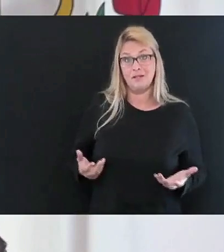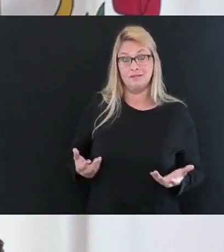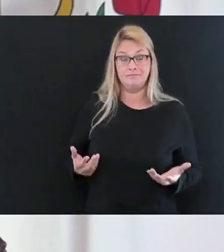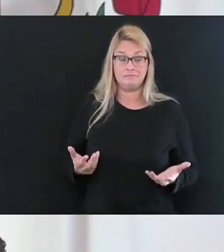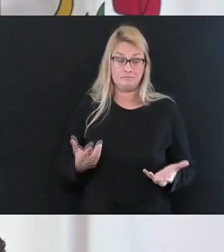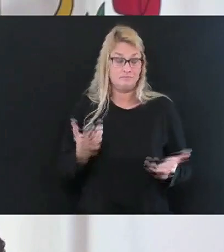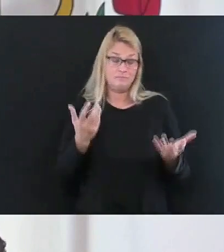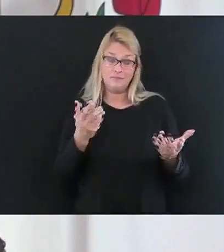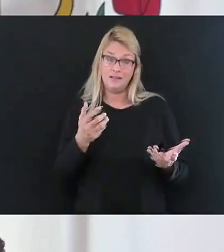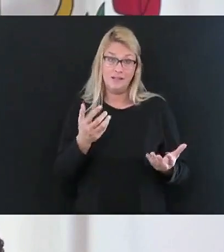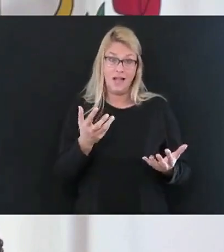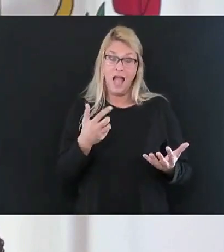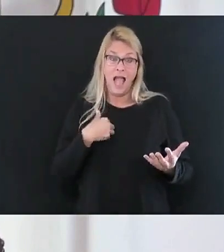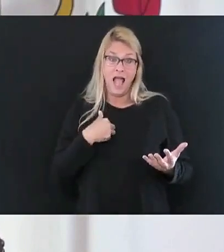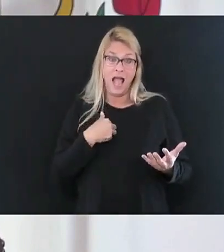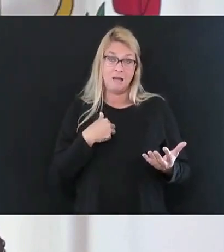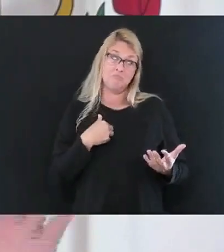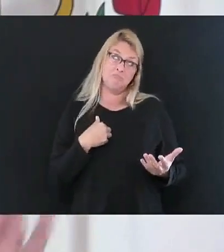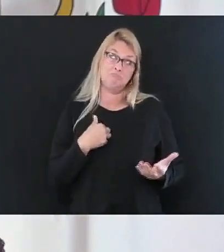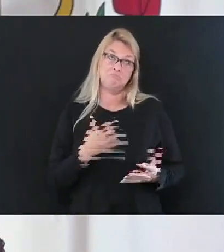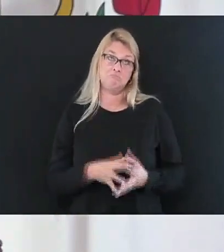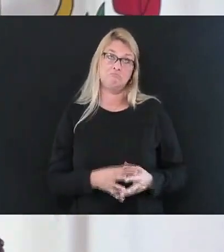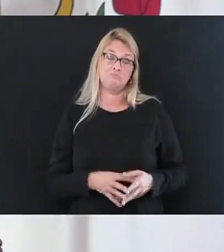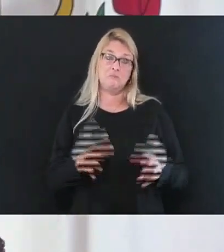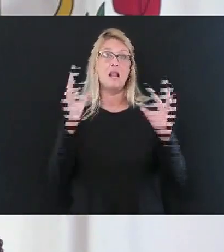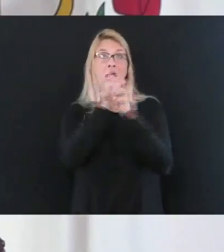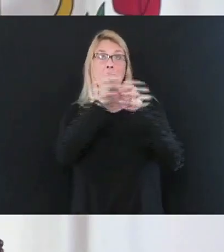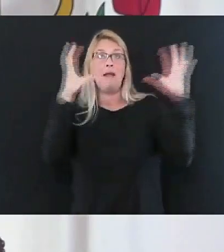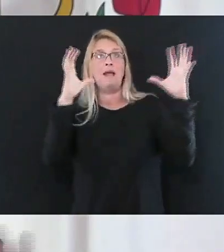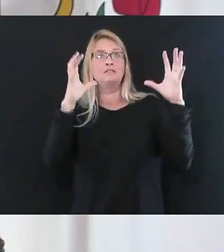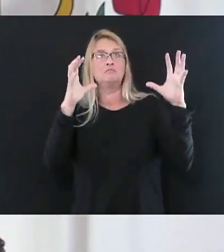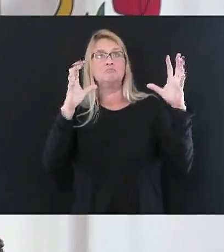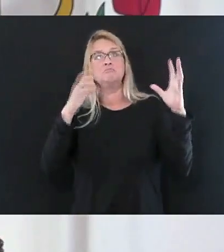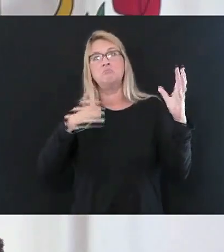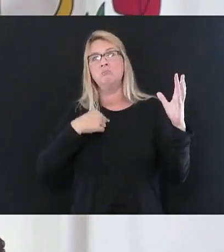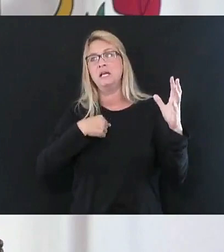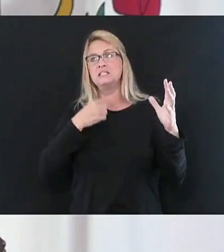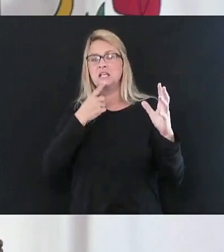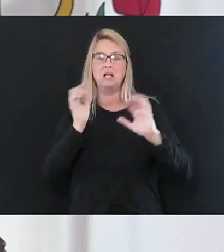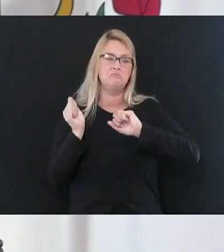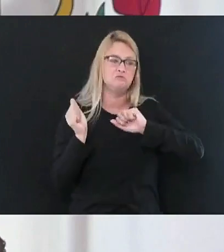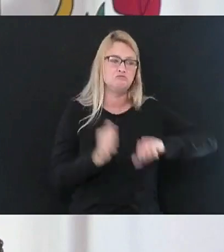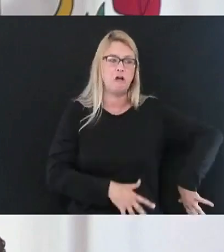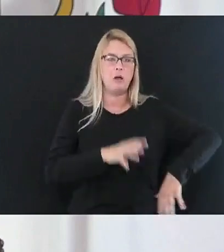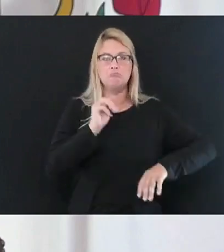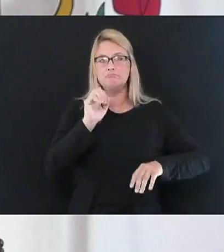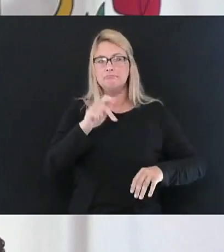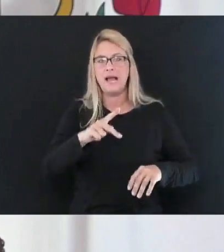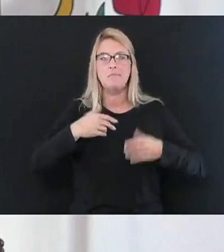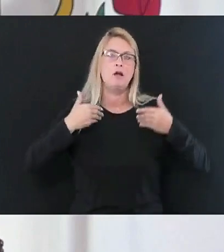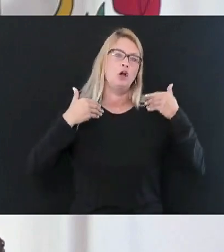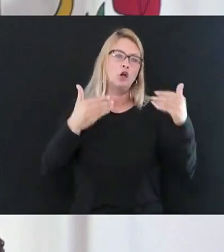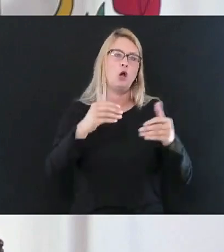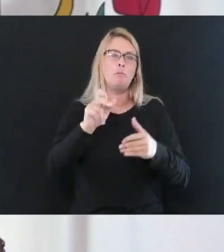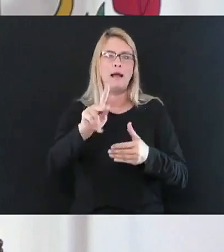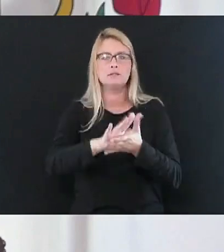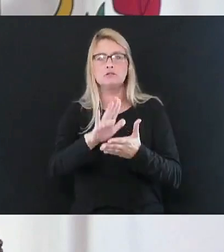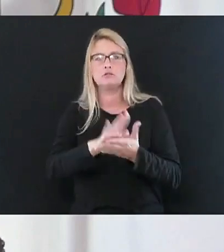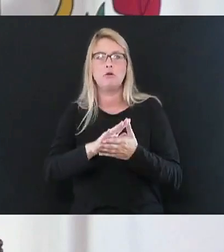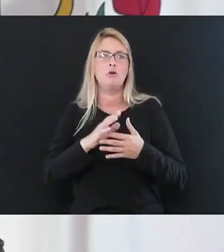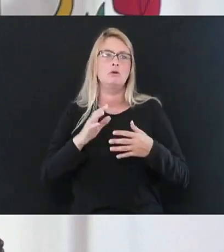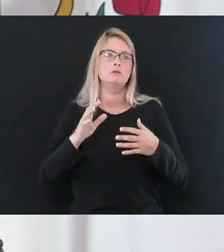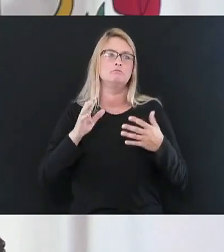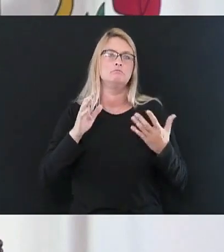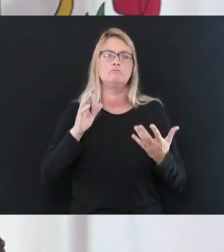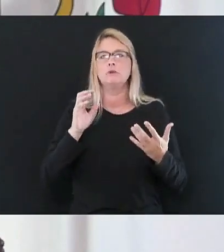say, let's just all go to school and all play ball and everything else, and we could become